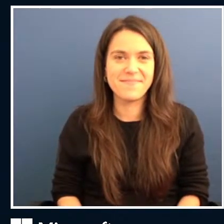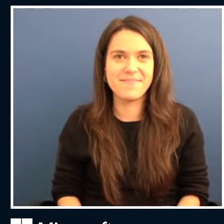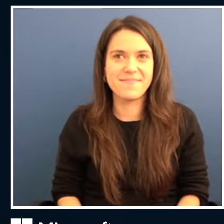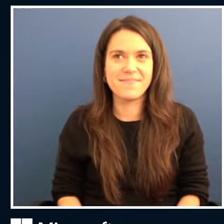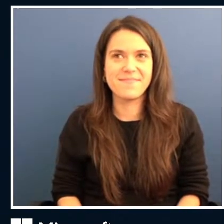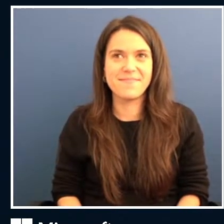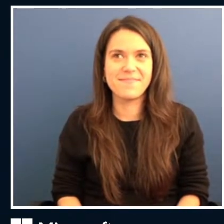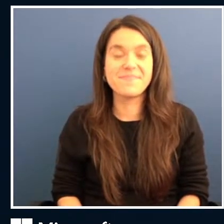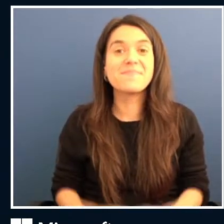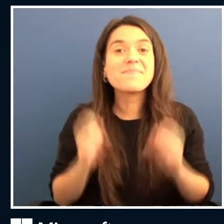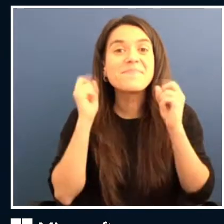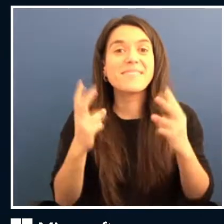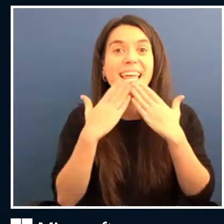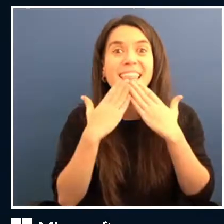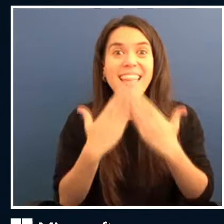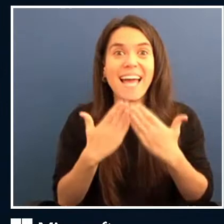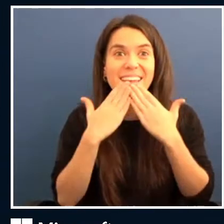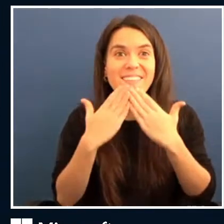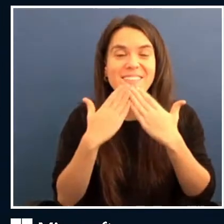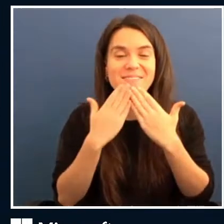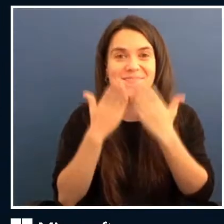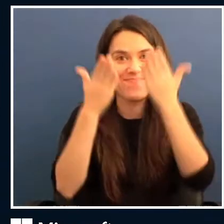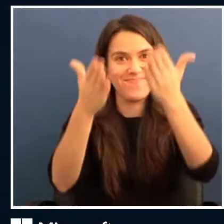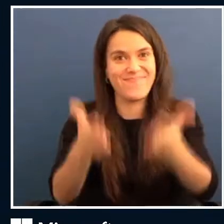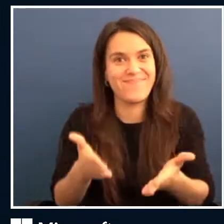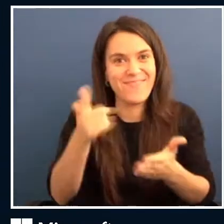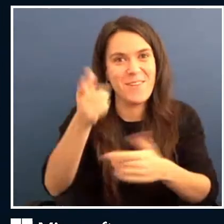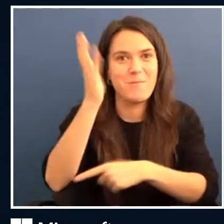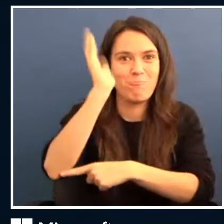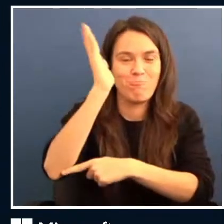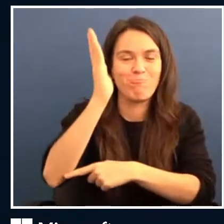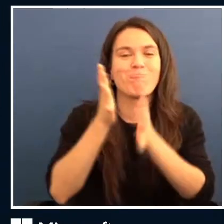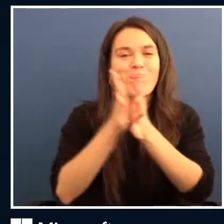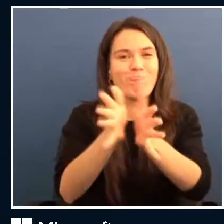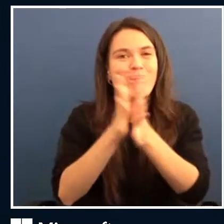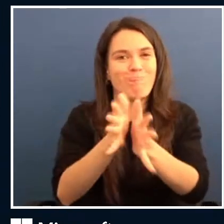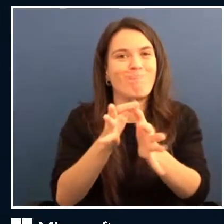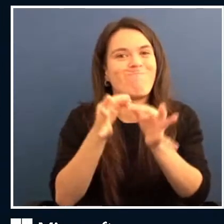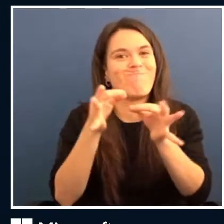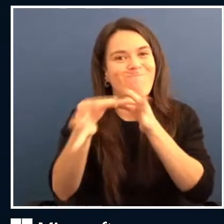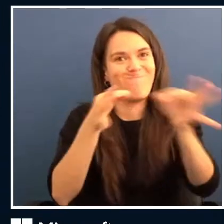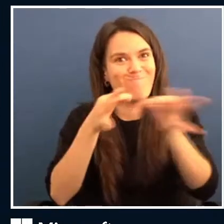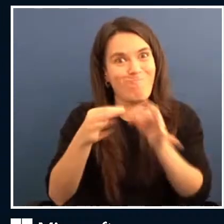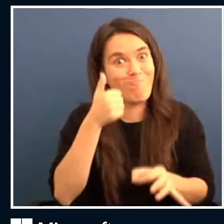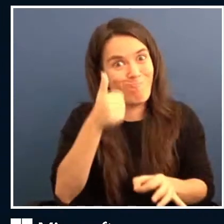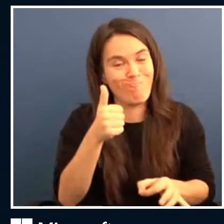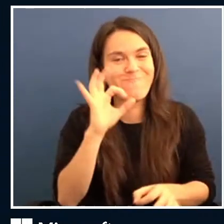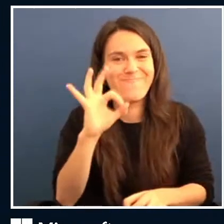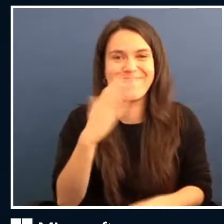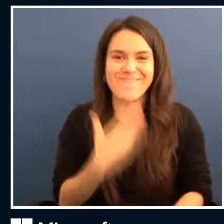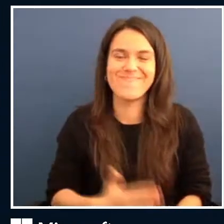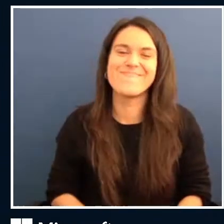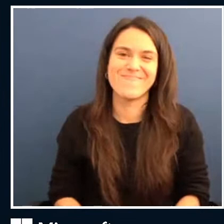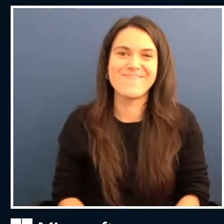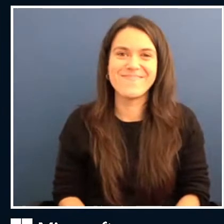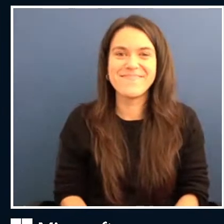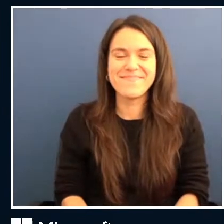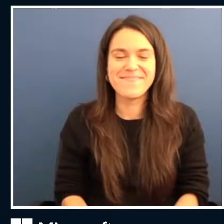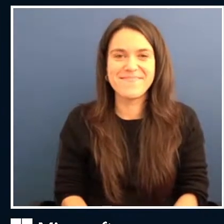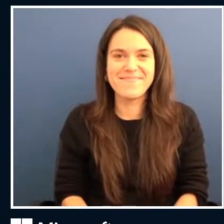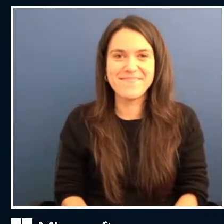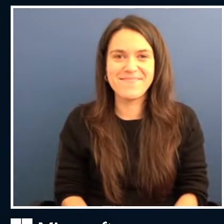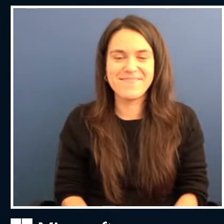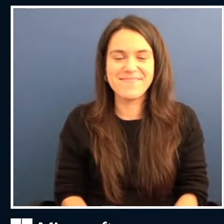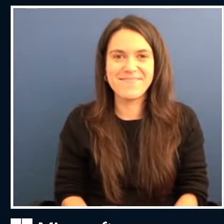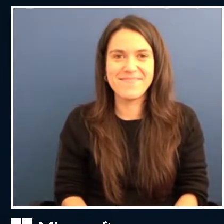thanks a lot for sharing this. I mean, that was really a great overview of custom vision. And by the